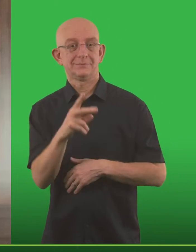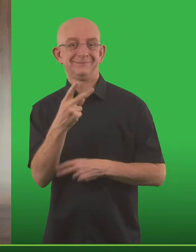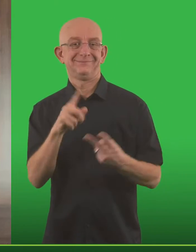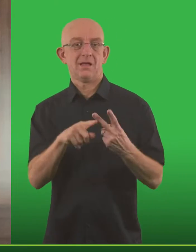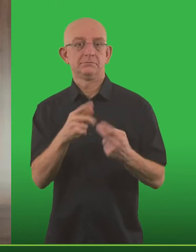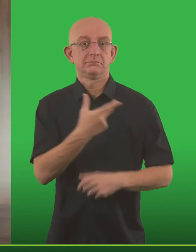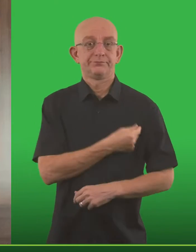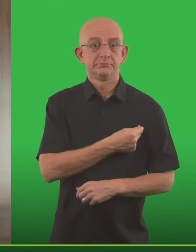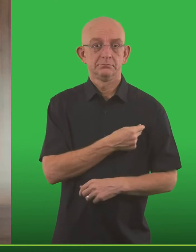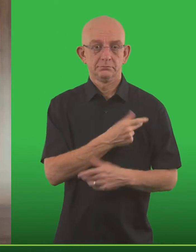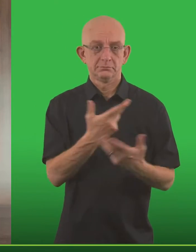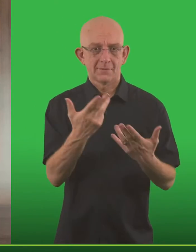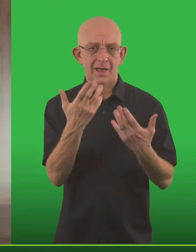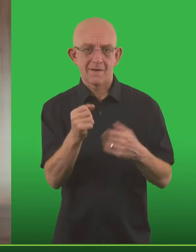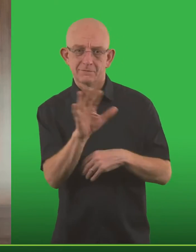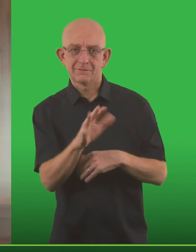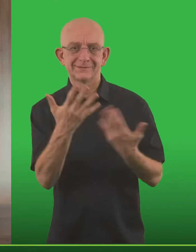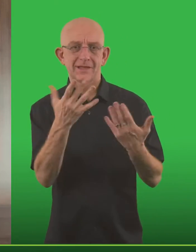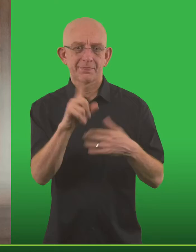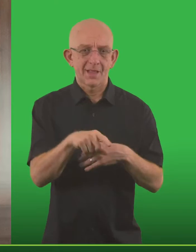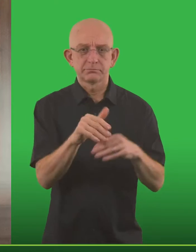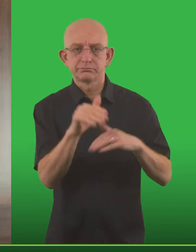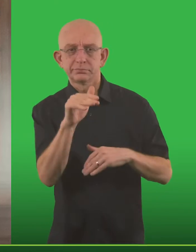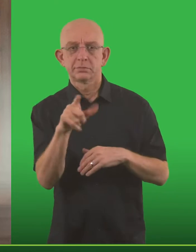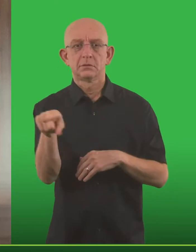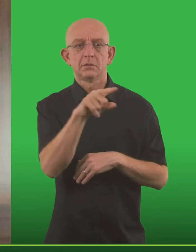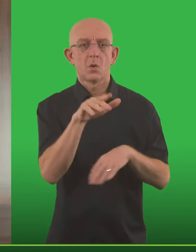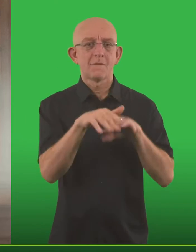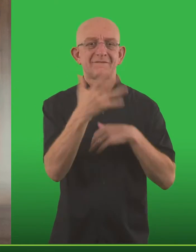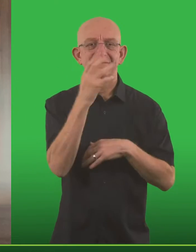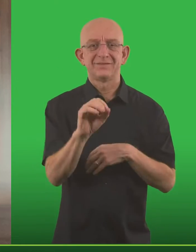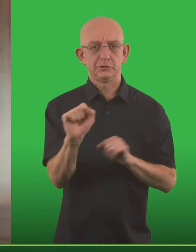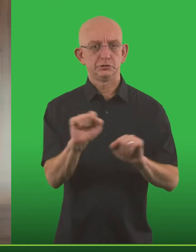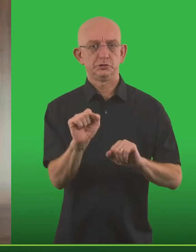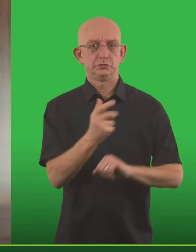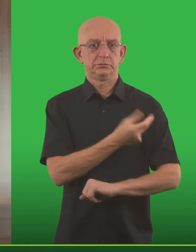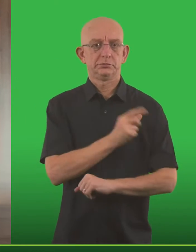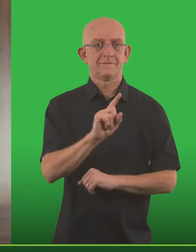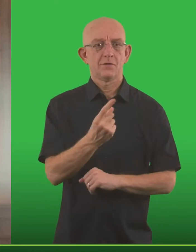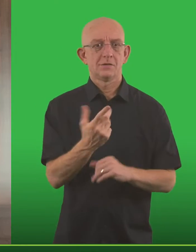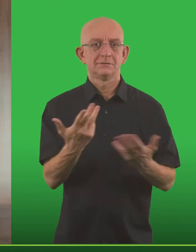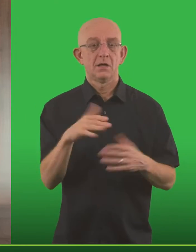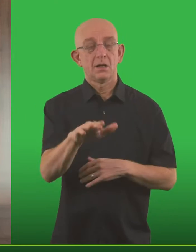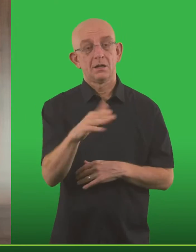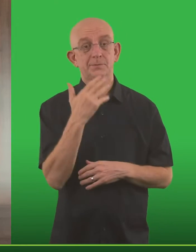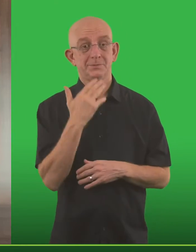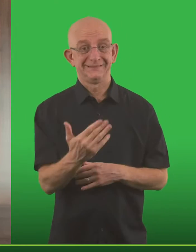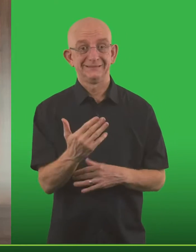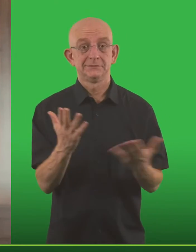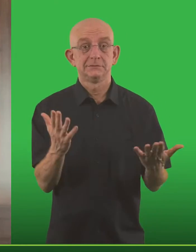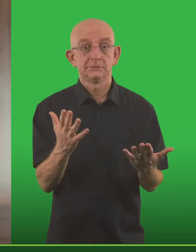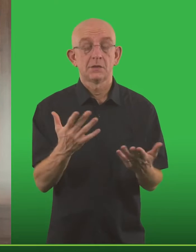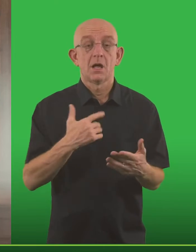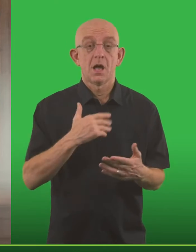second doses. There are still more than 10,000 people aged over 50 who haven't yet had dose one. I encourage you